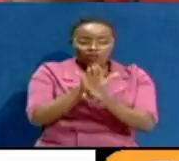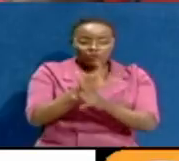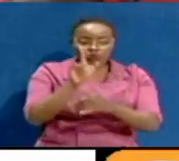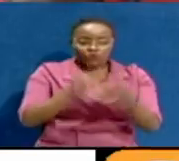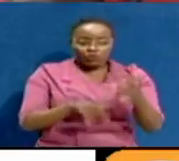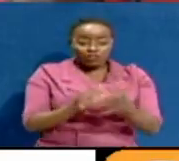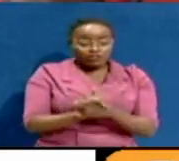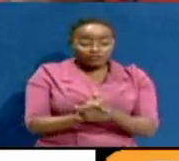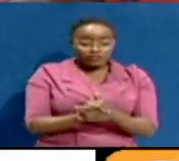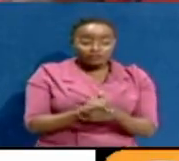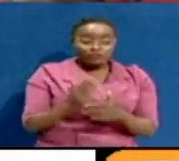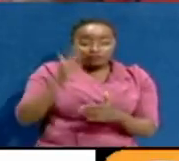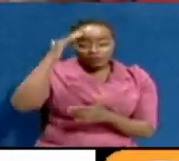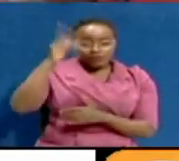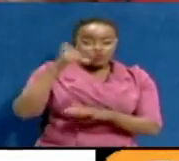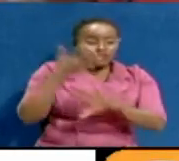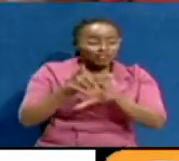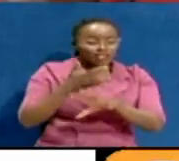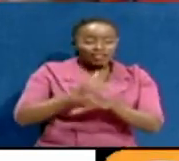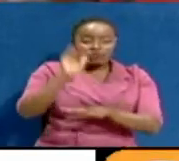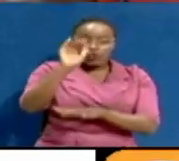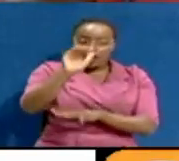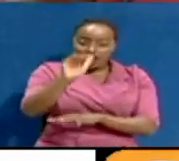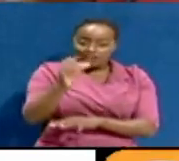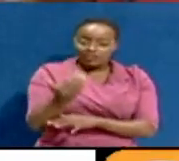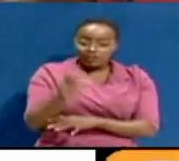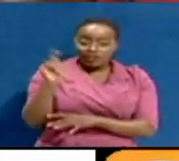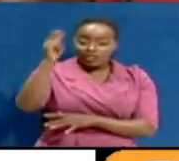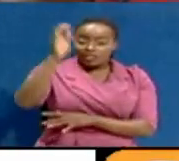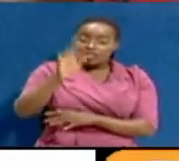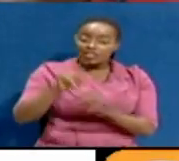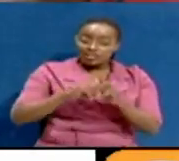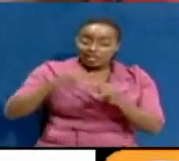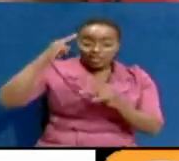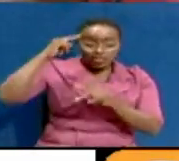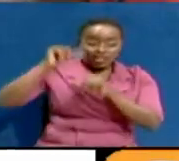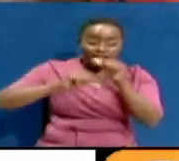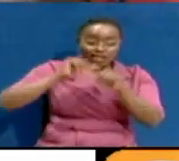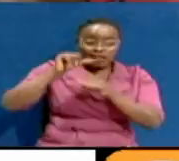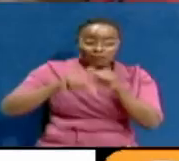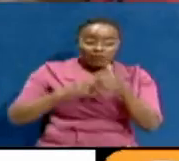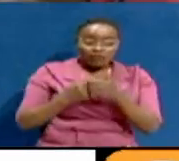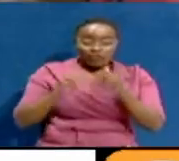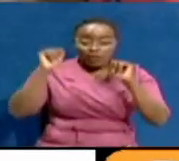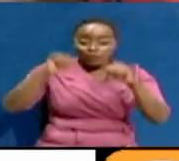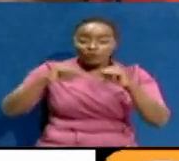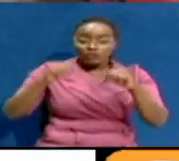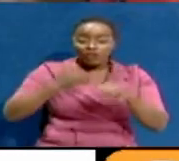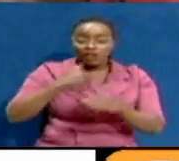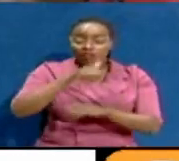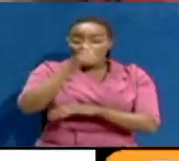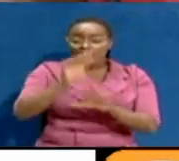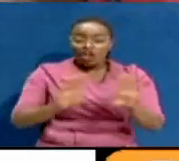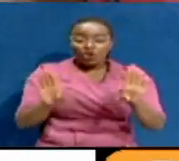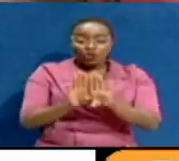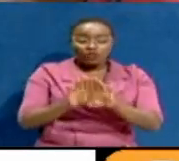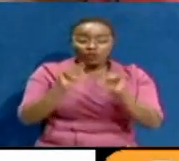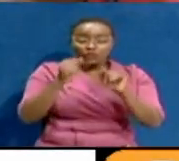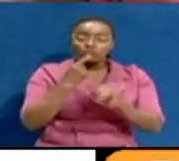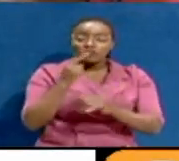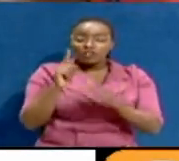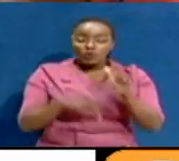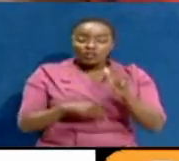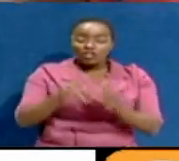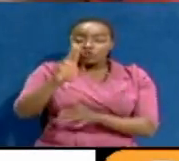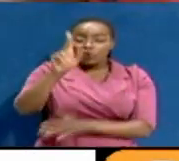is, and I know it's a hard one to ask, should Kenyans begin thinking about the possibility of another lockdown? And I'll give you examples.